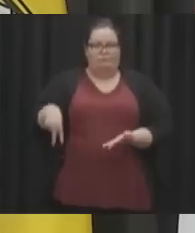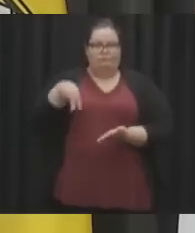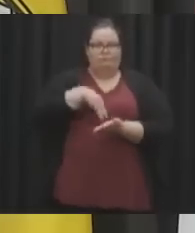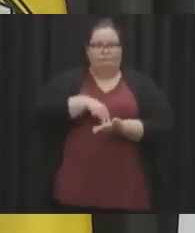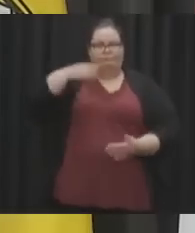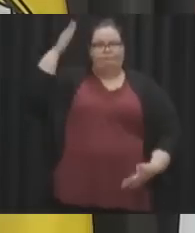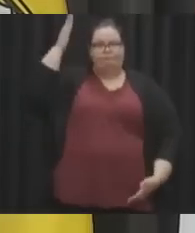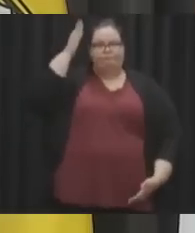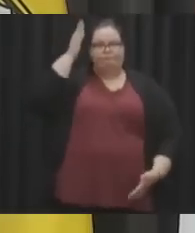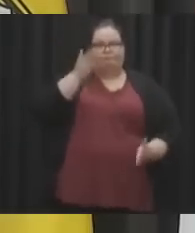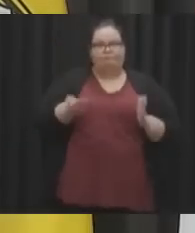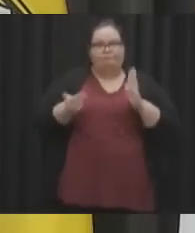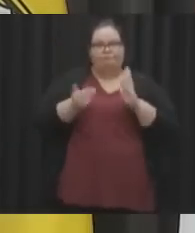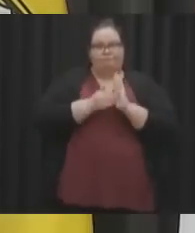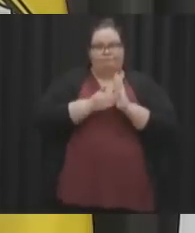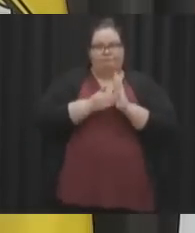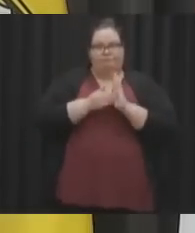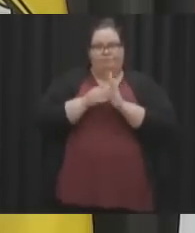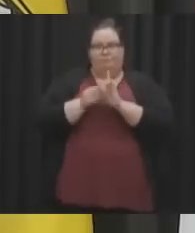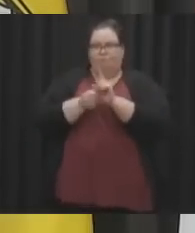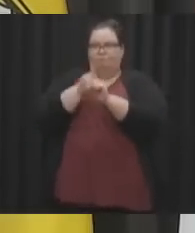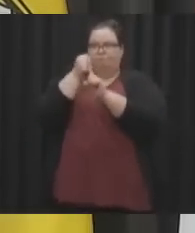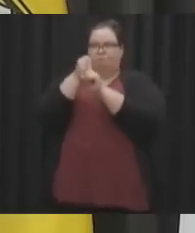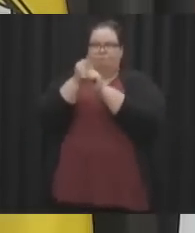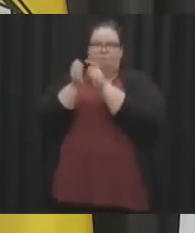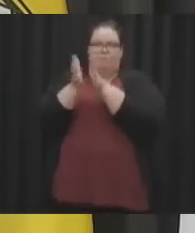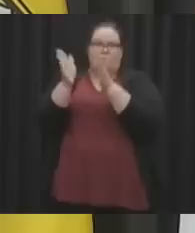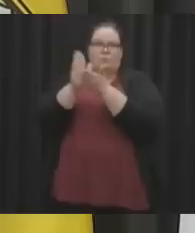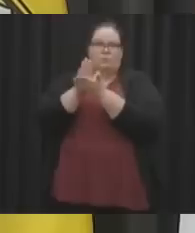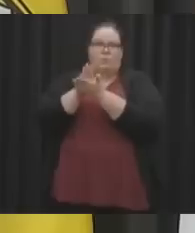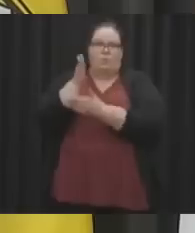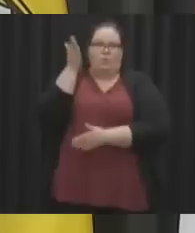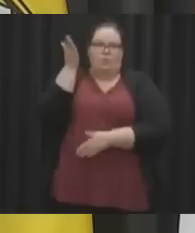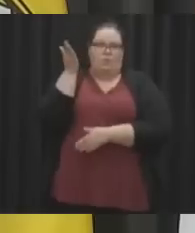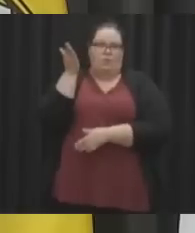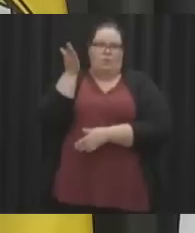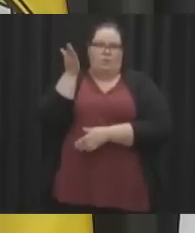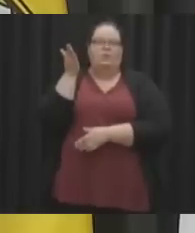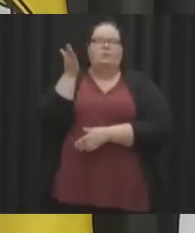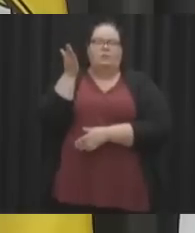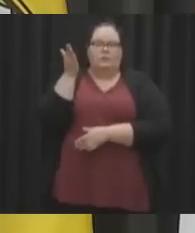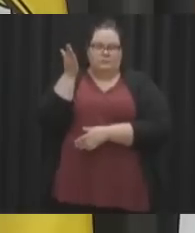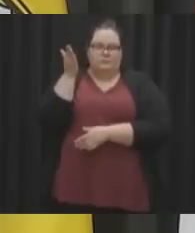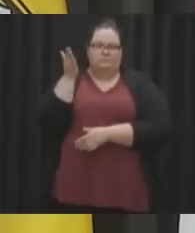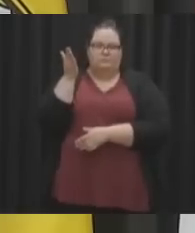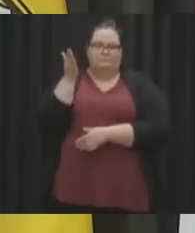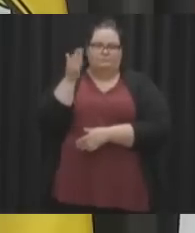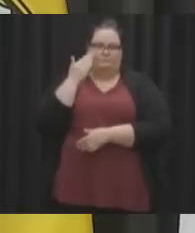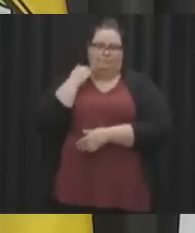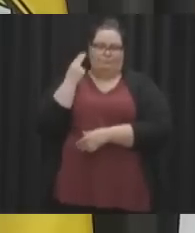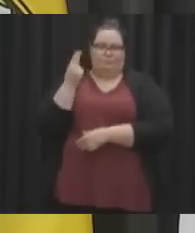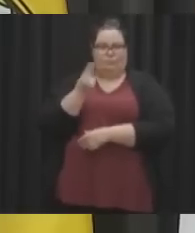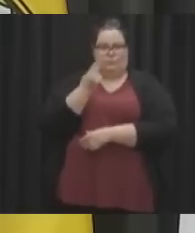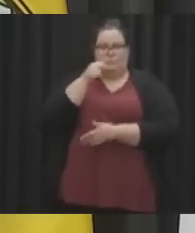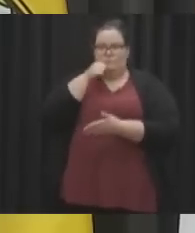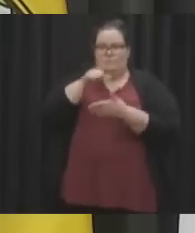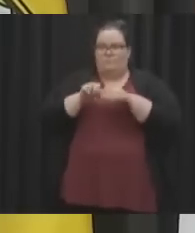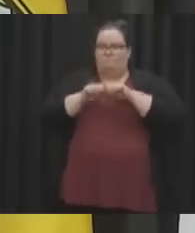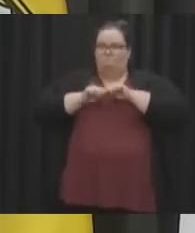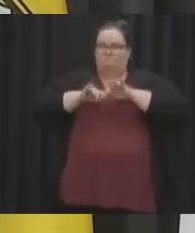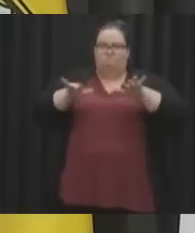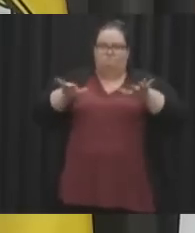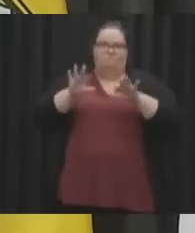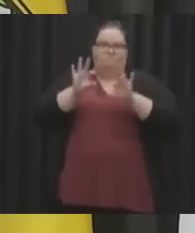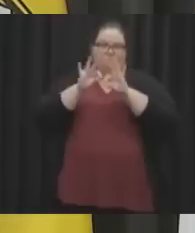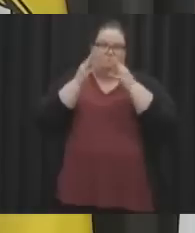learning, fully online learning, on Tuesday, October 13th, and Wednesday, October 14th. So this decision was made earlier last